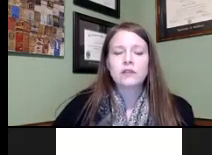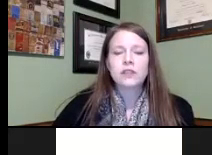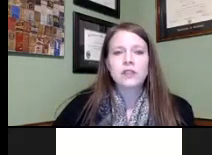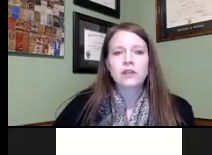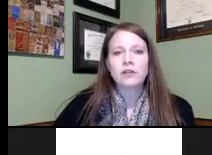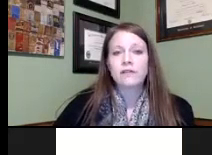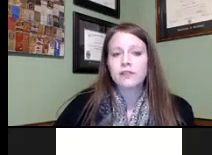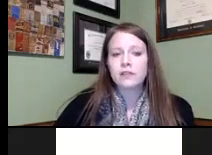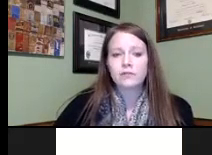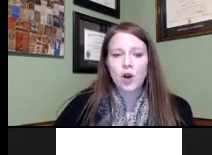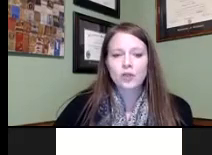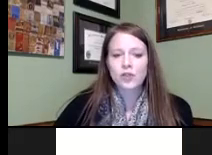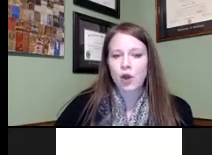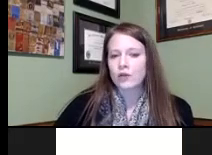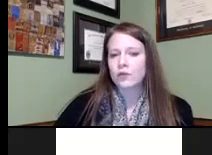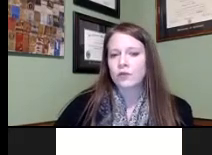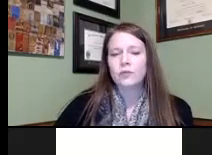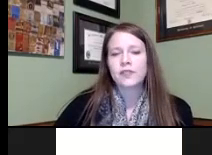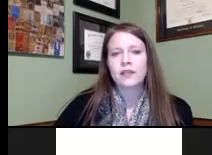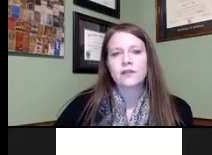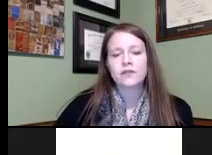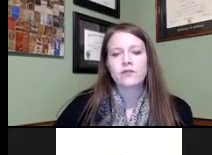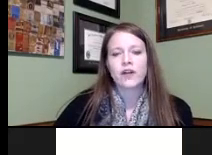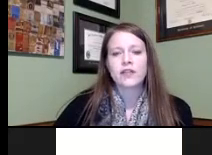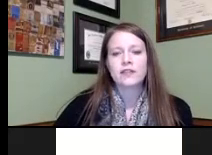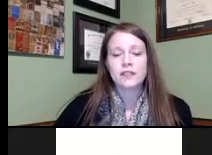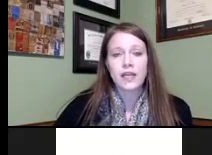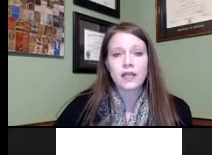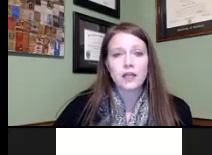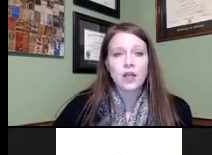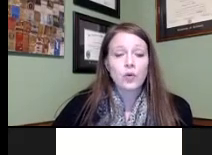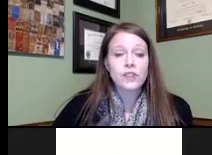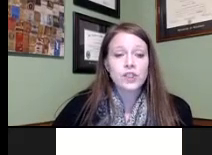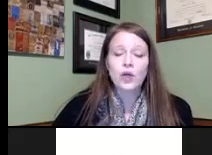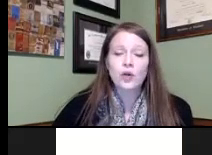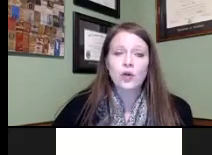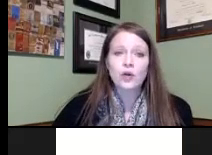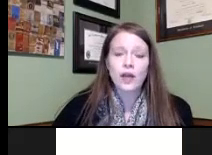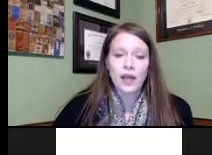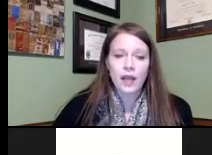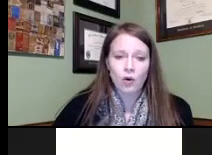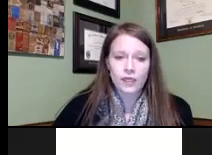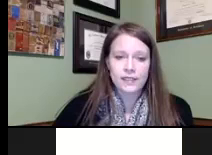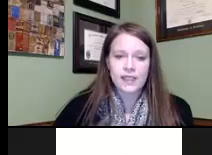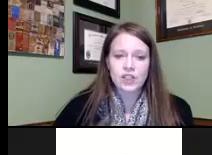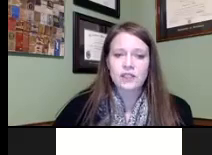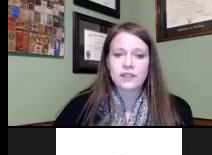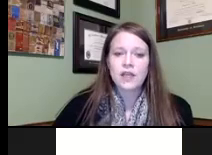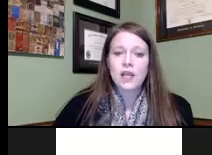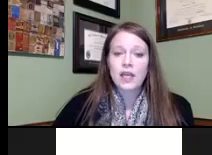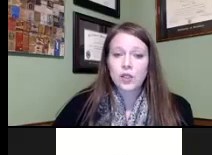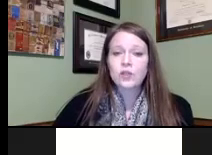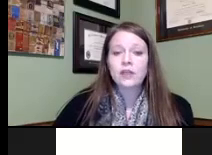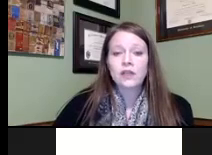also included nearly 50 partners calls with representatives from various state, regional, local